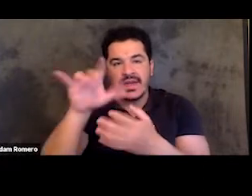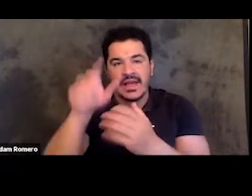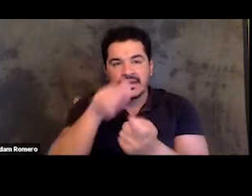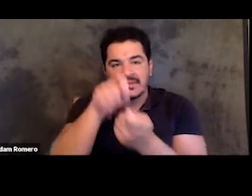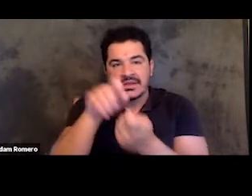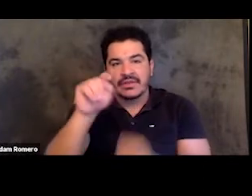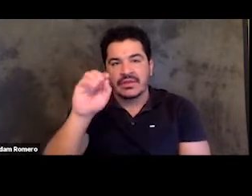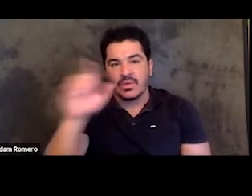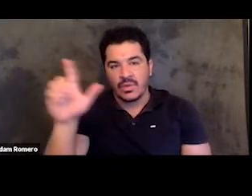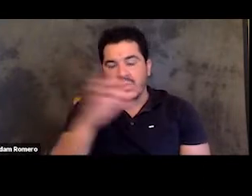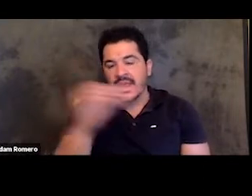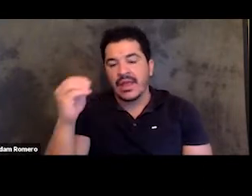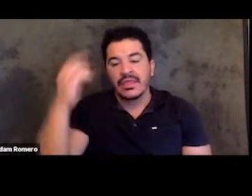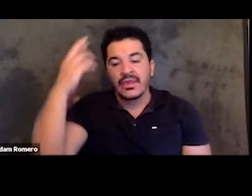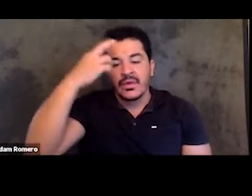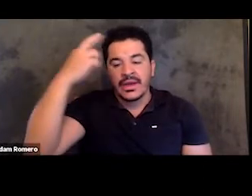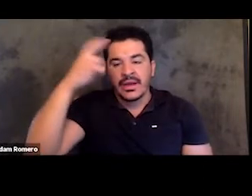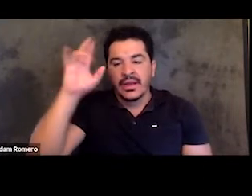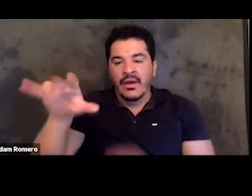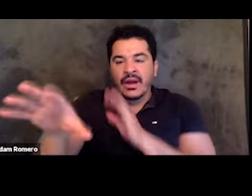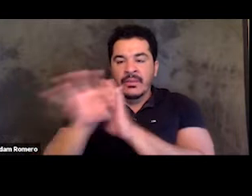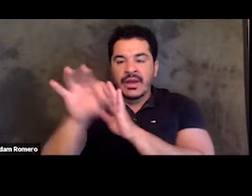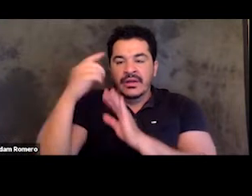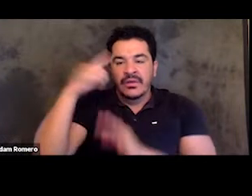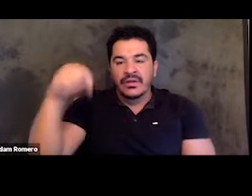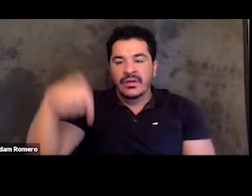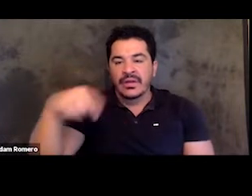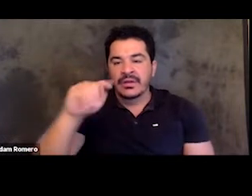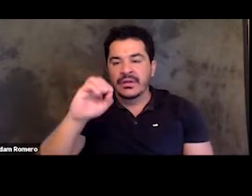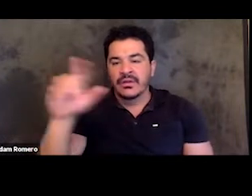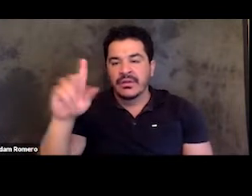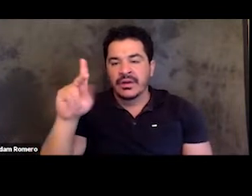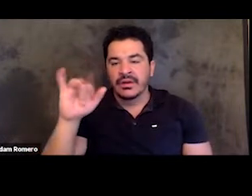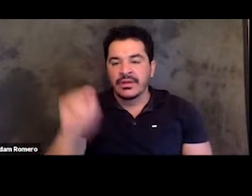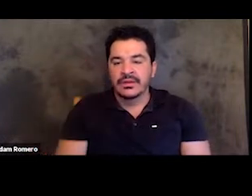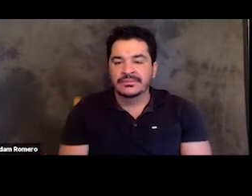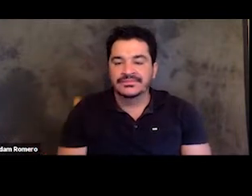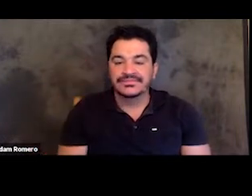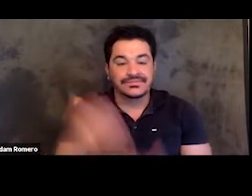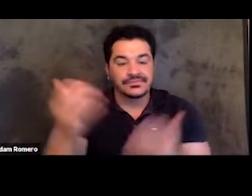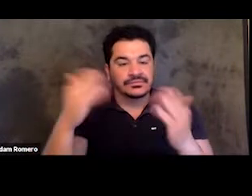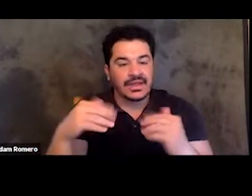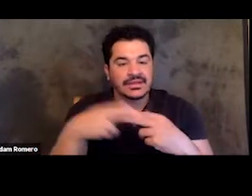selected for this toolkit. Next slide.